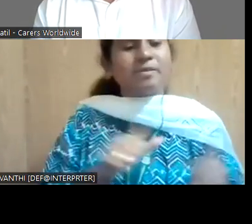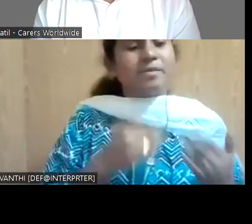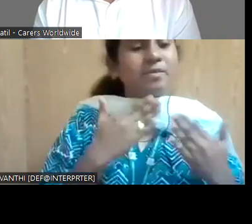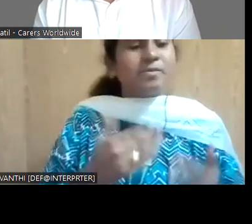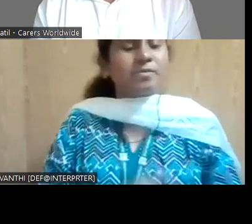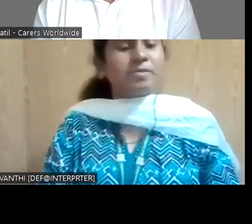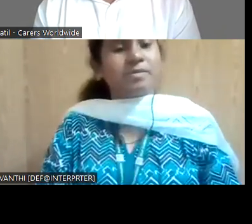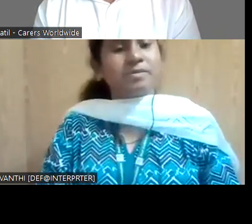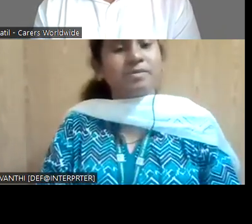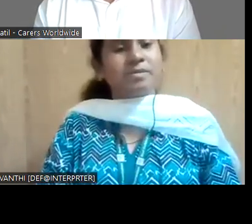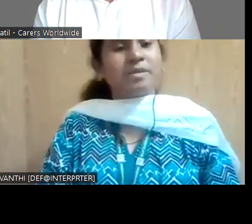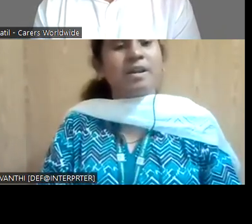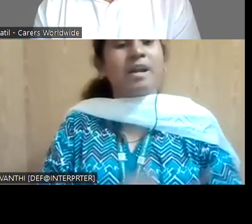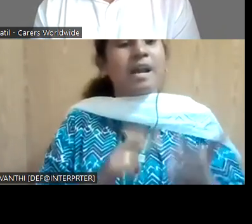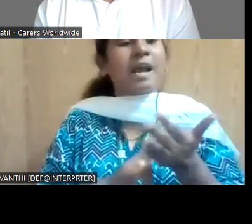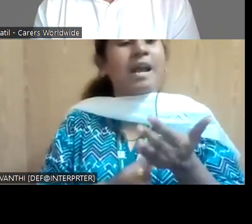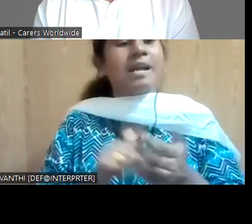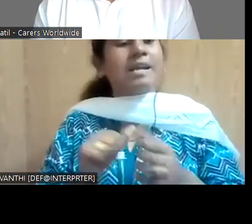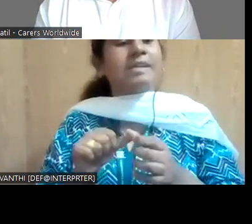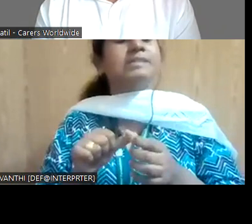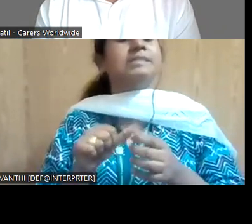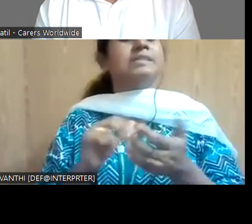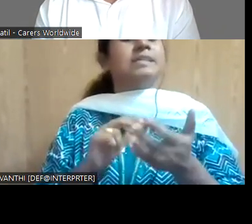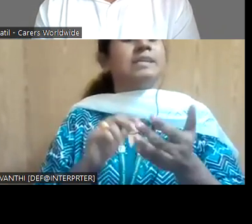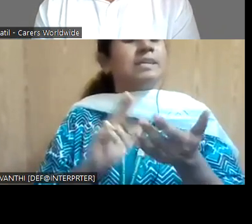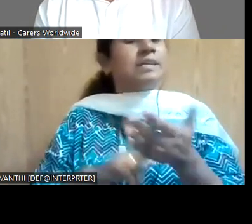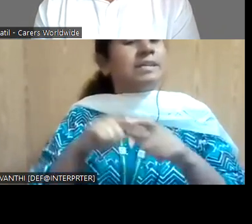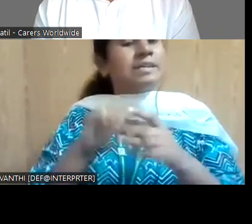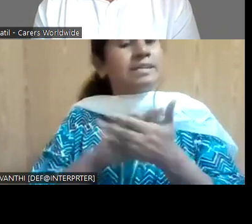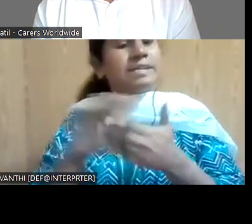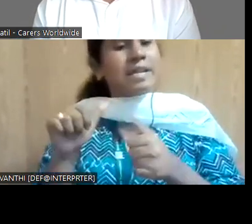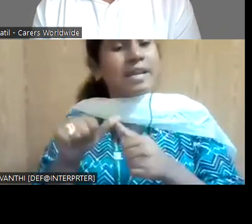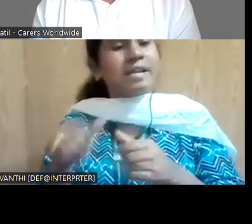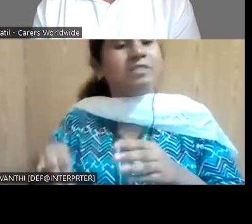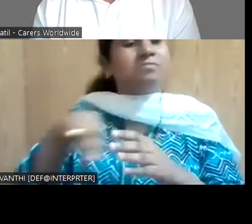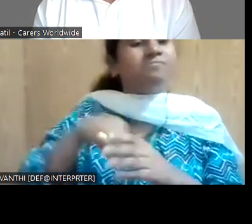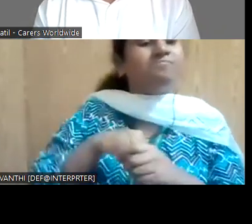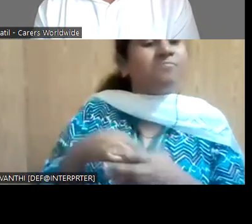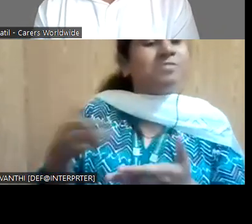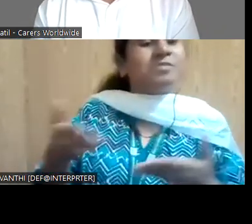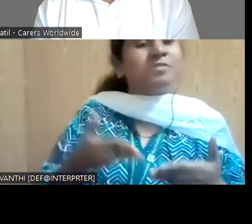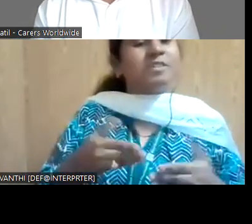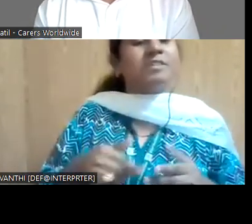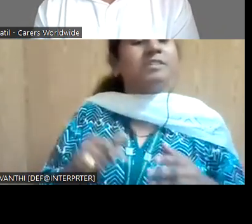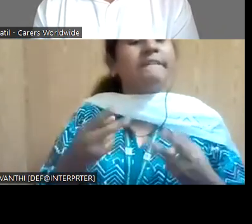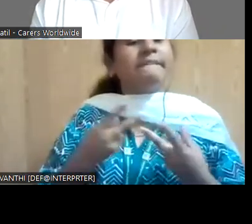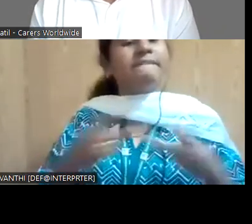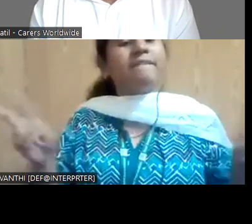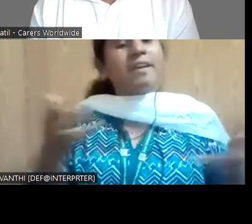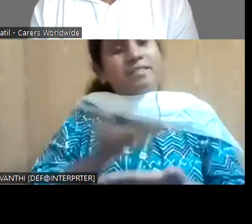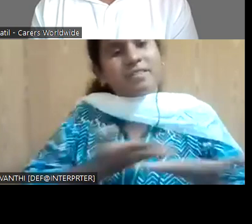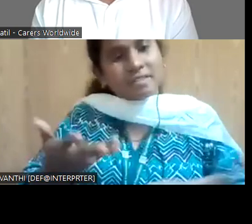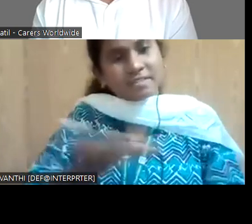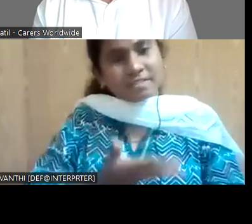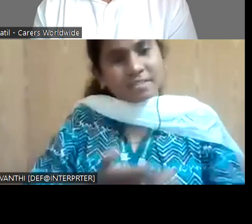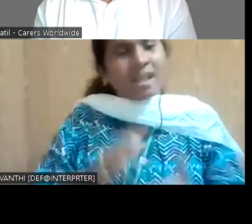and Neha, for inviting me to be part of this rich panel discussion. And